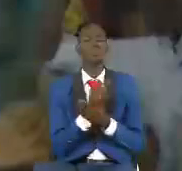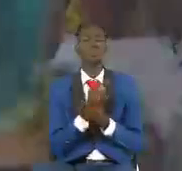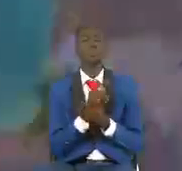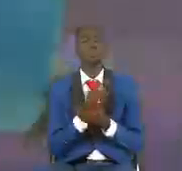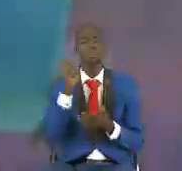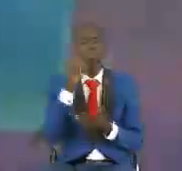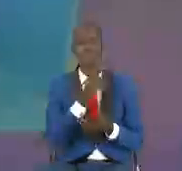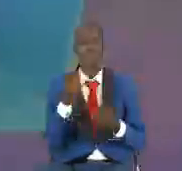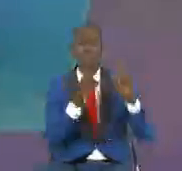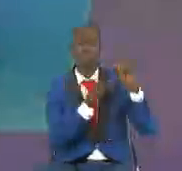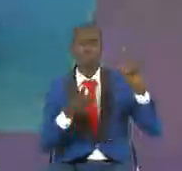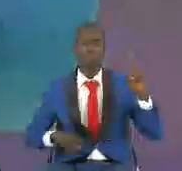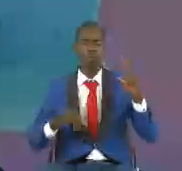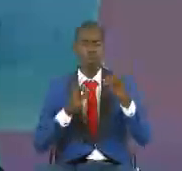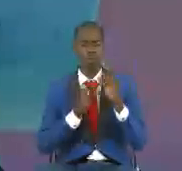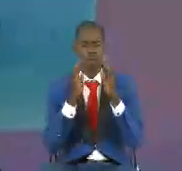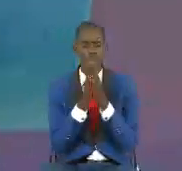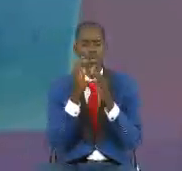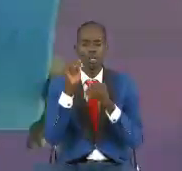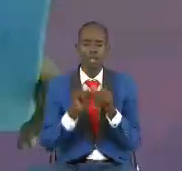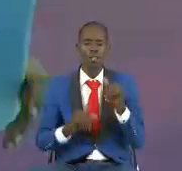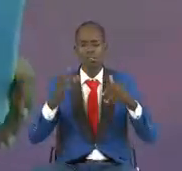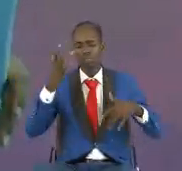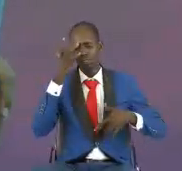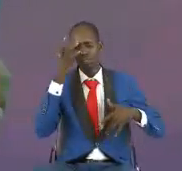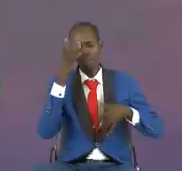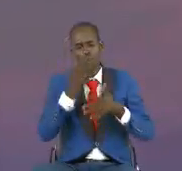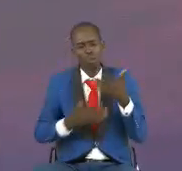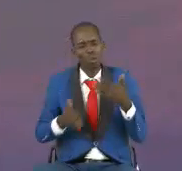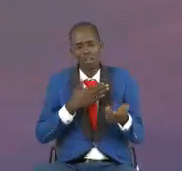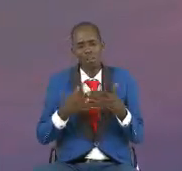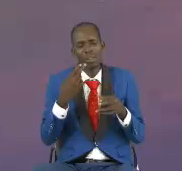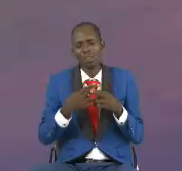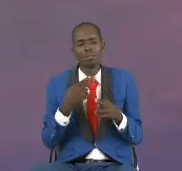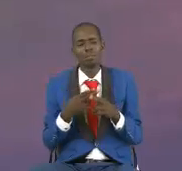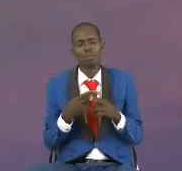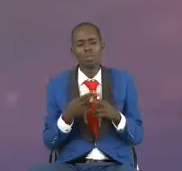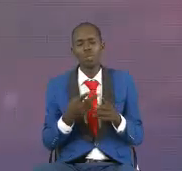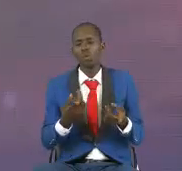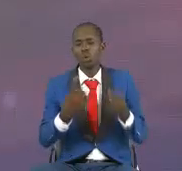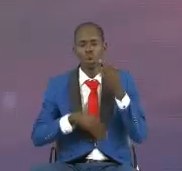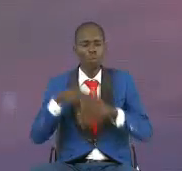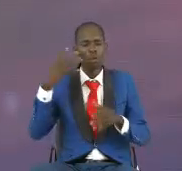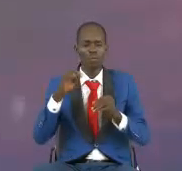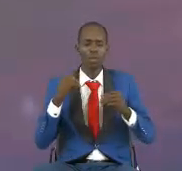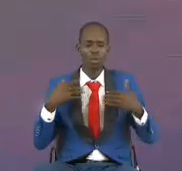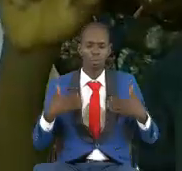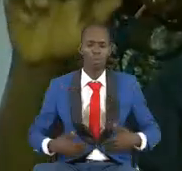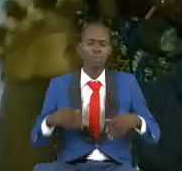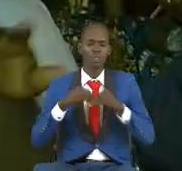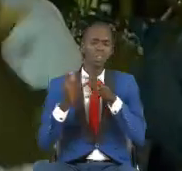I pray, every sickness, whatever name, come out of their bodies in